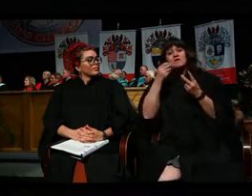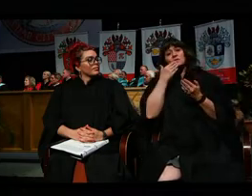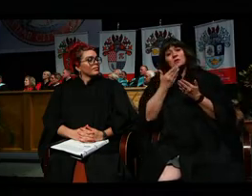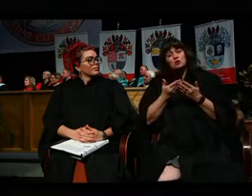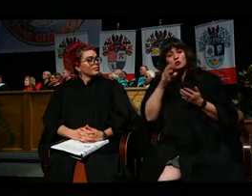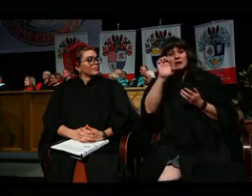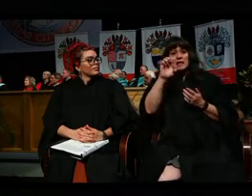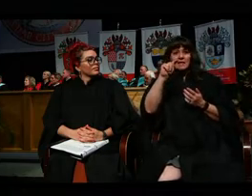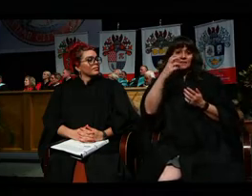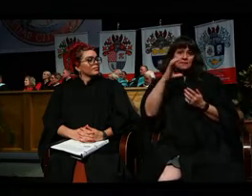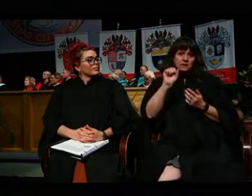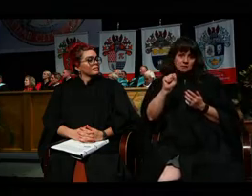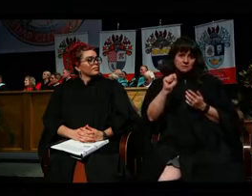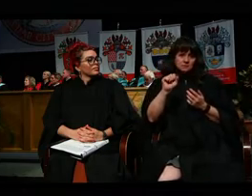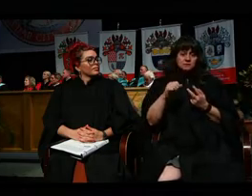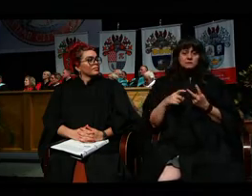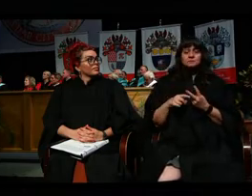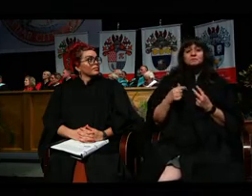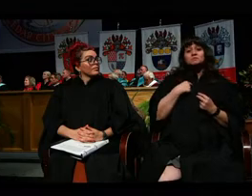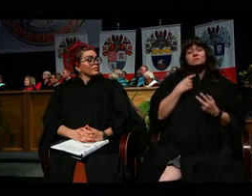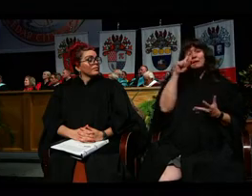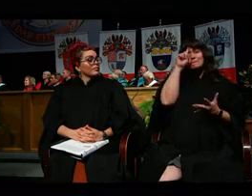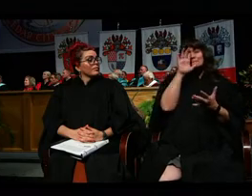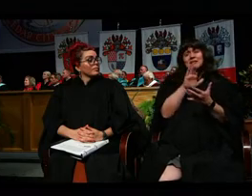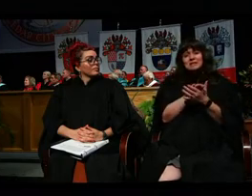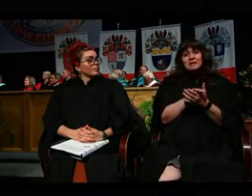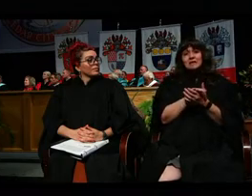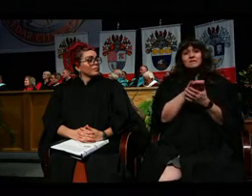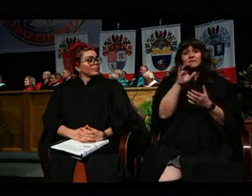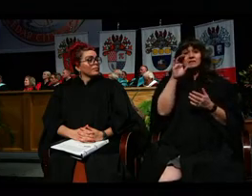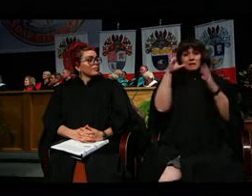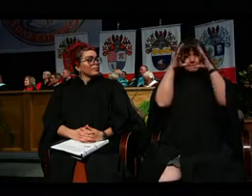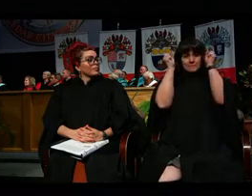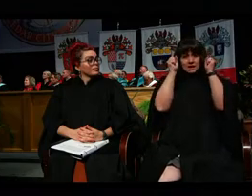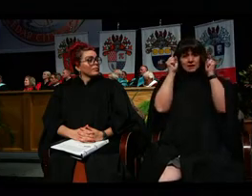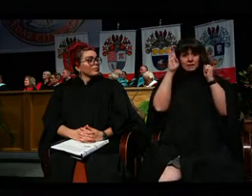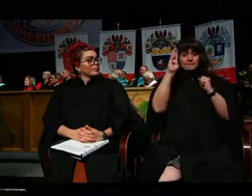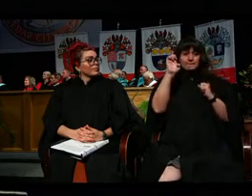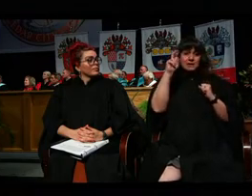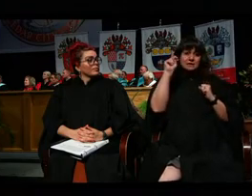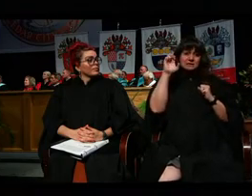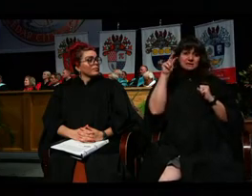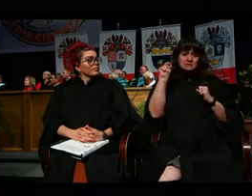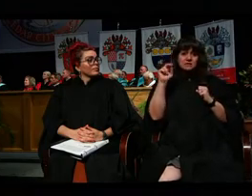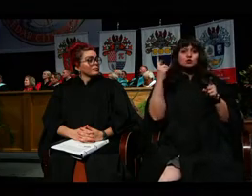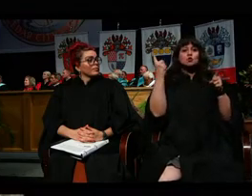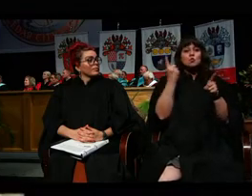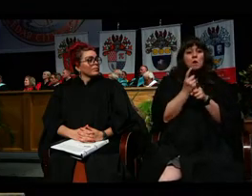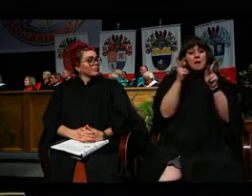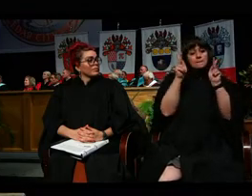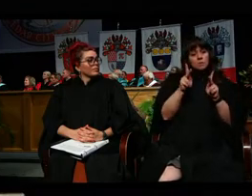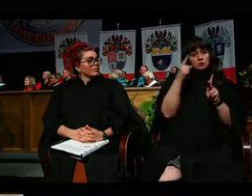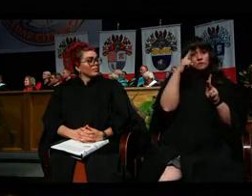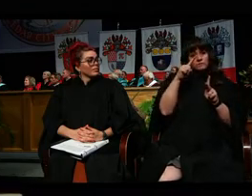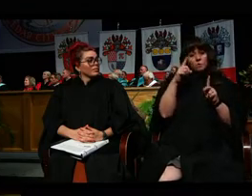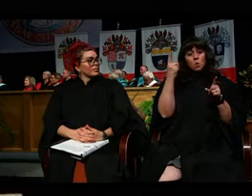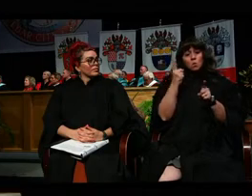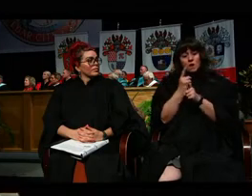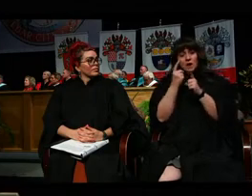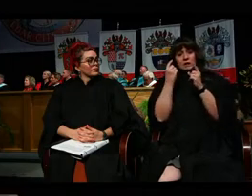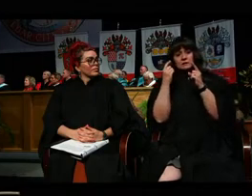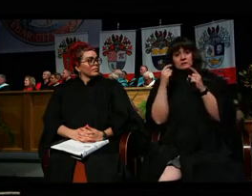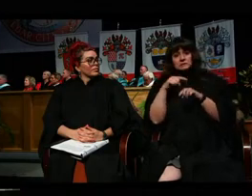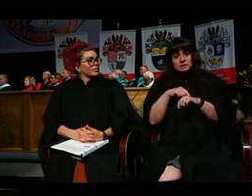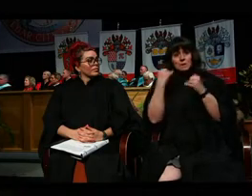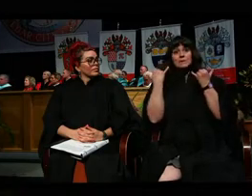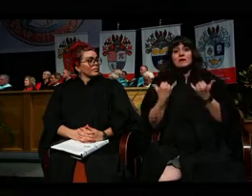I believe President Benson is the right person at the right time because she's one of the most competent